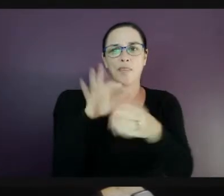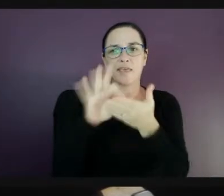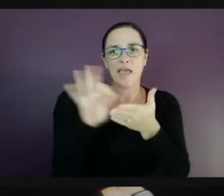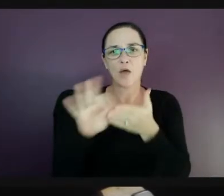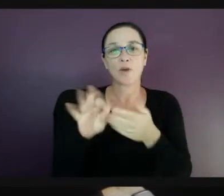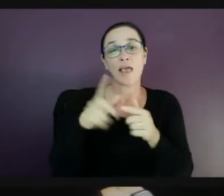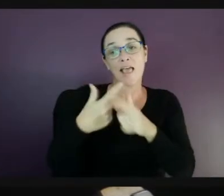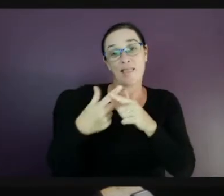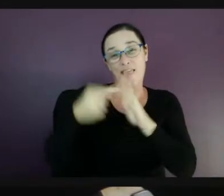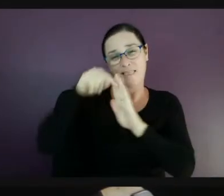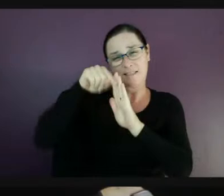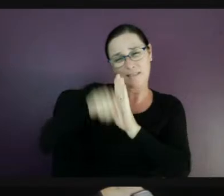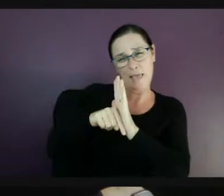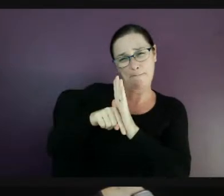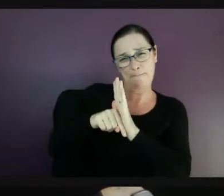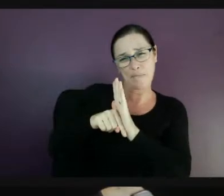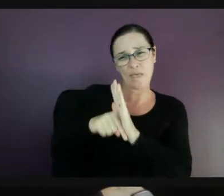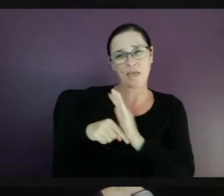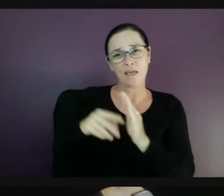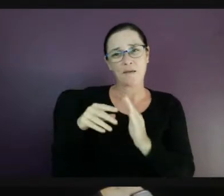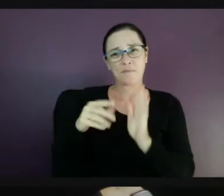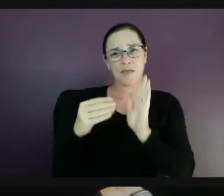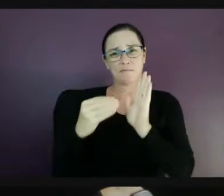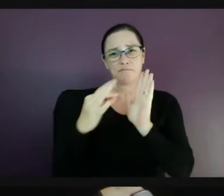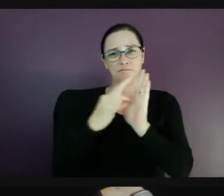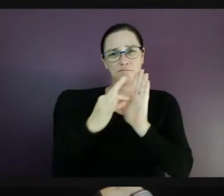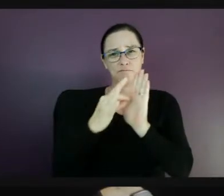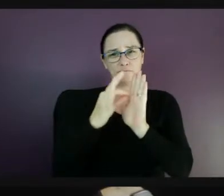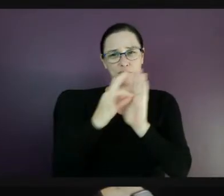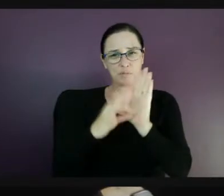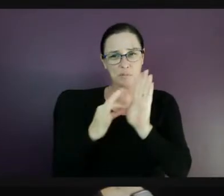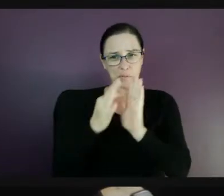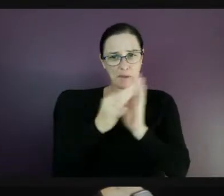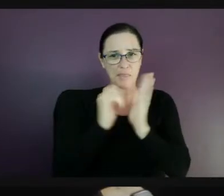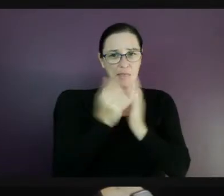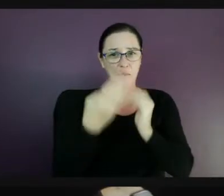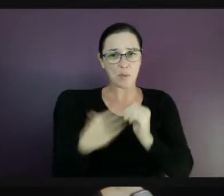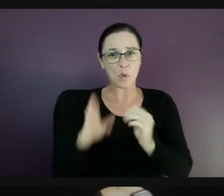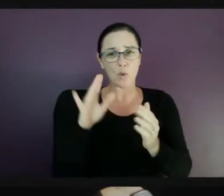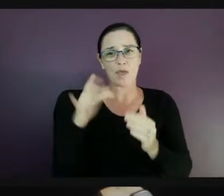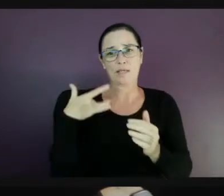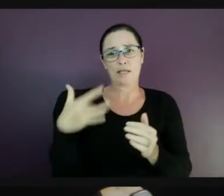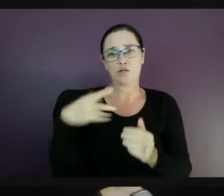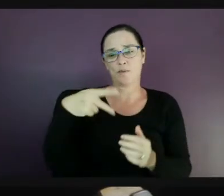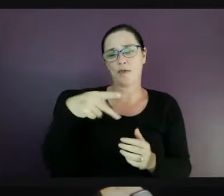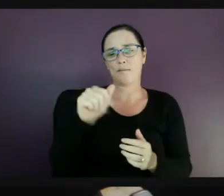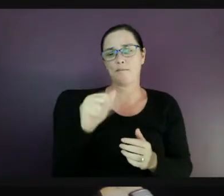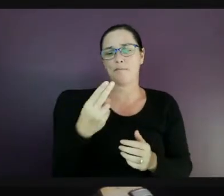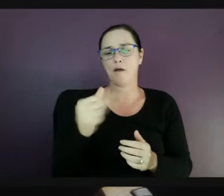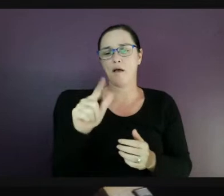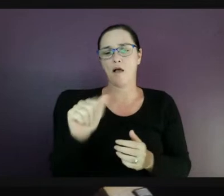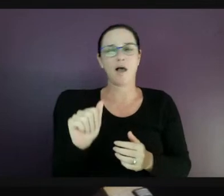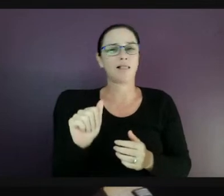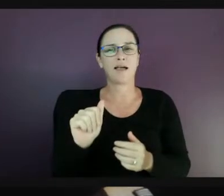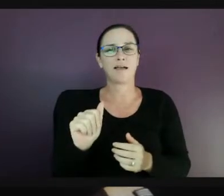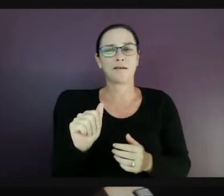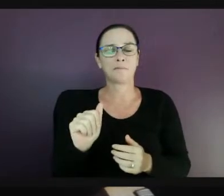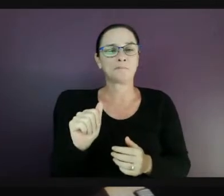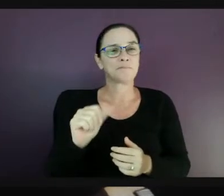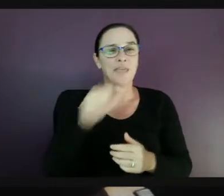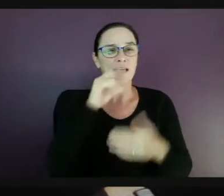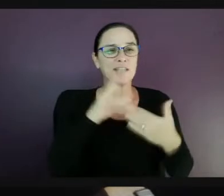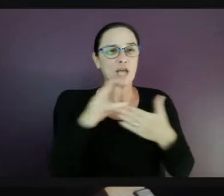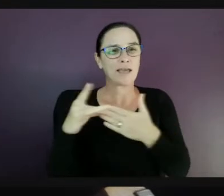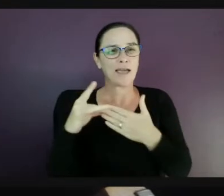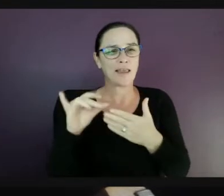levels, marked in blue, usually around a Pahala area. But you can see this is not what's really guiding the signal here.